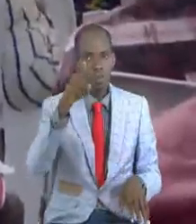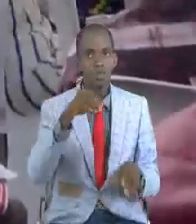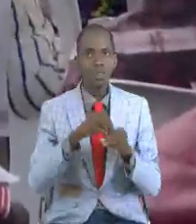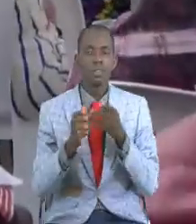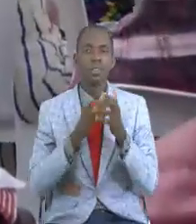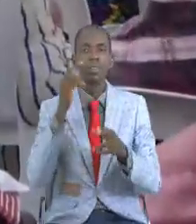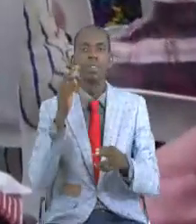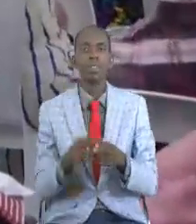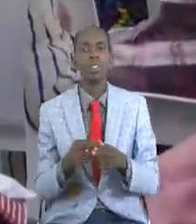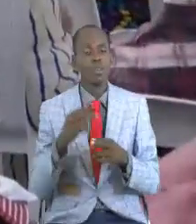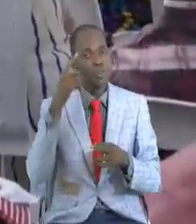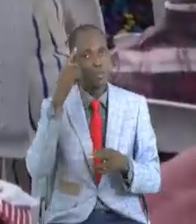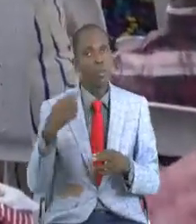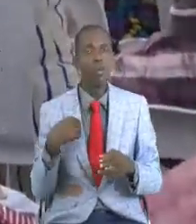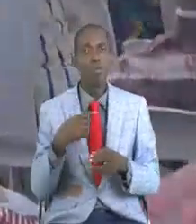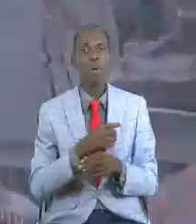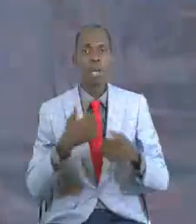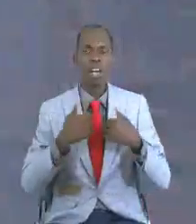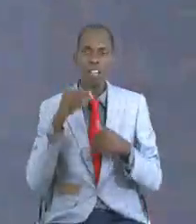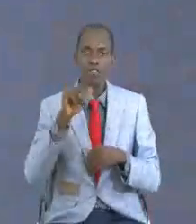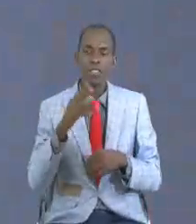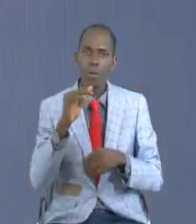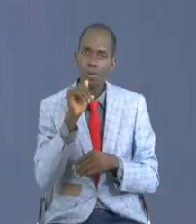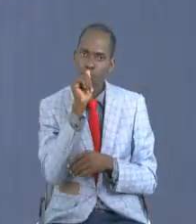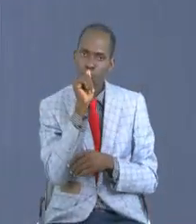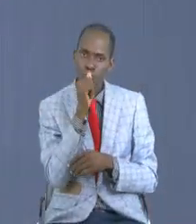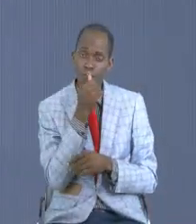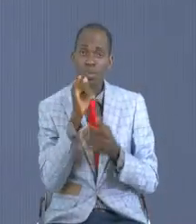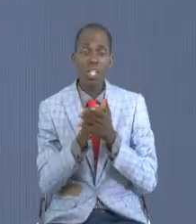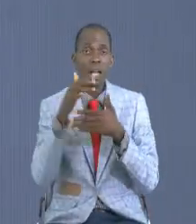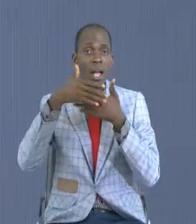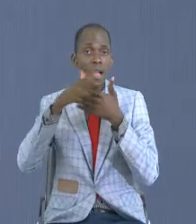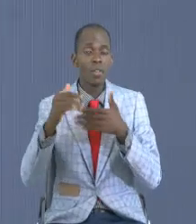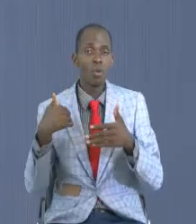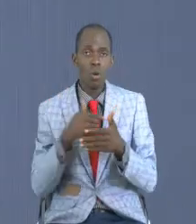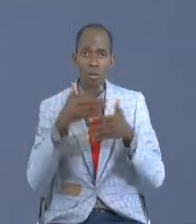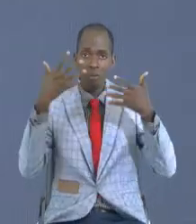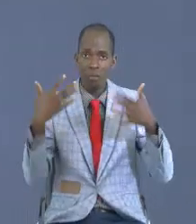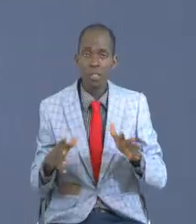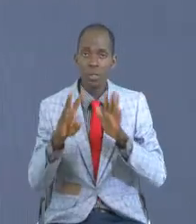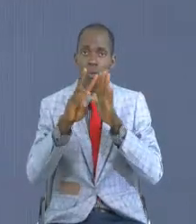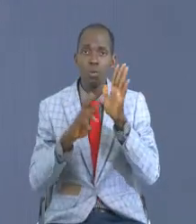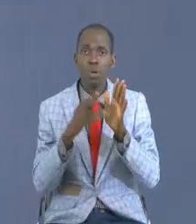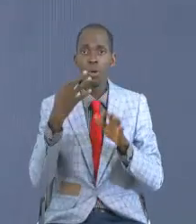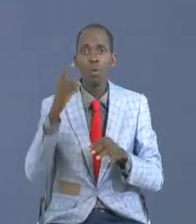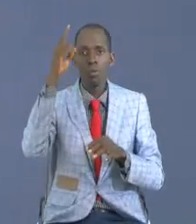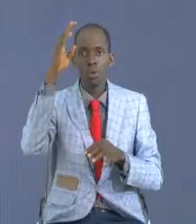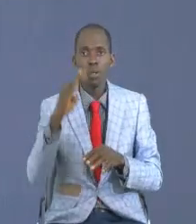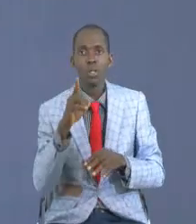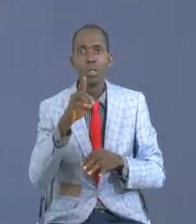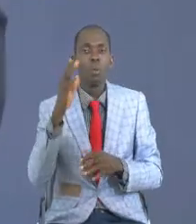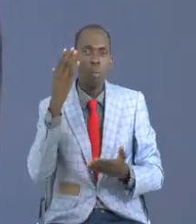for we have need of patience that after we have done the will of god he might receive